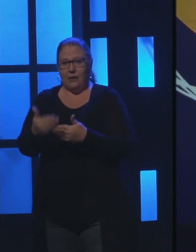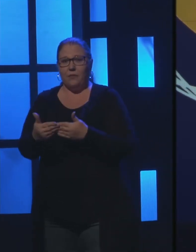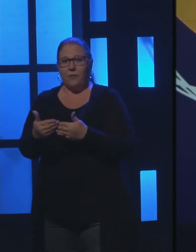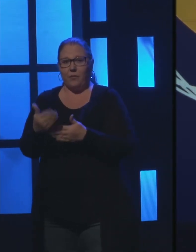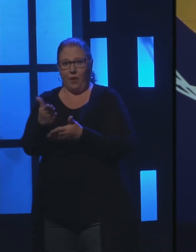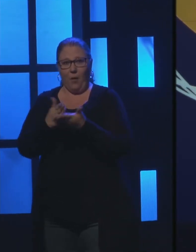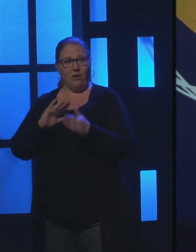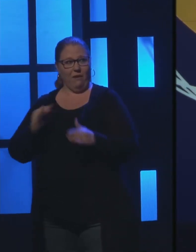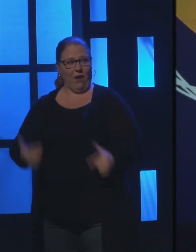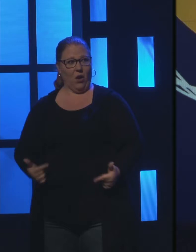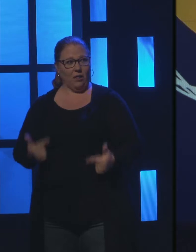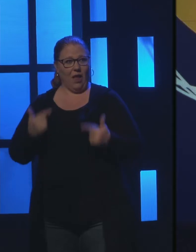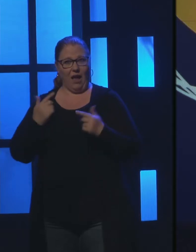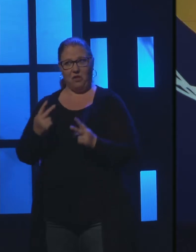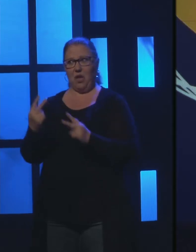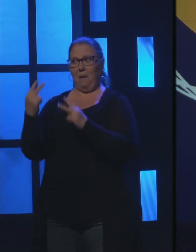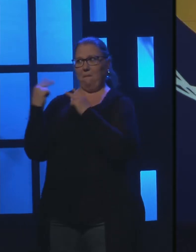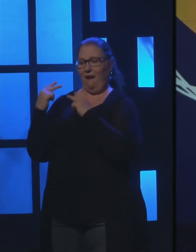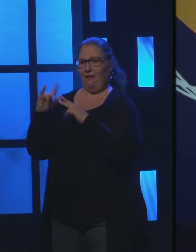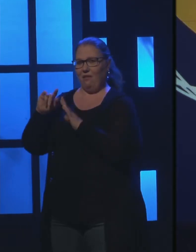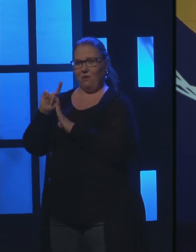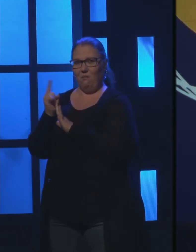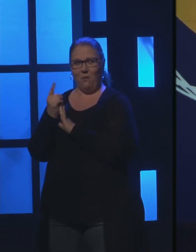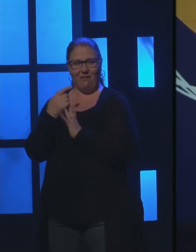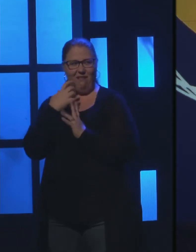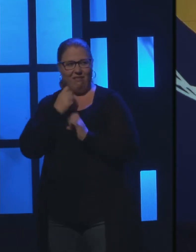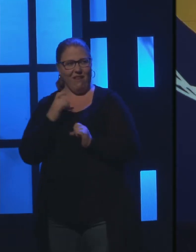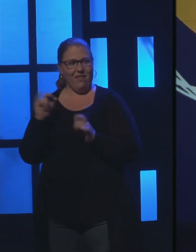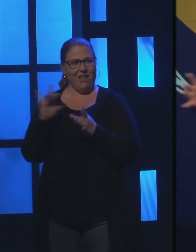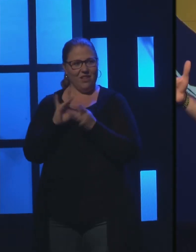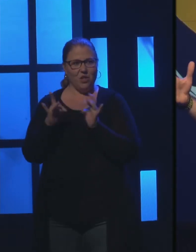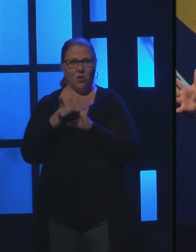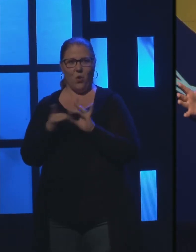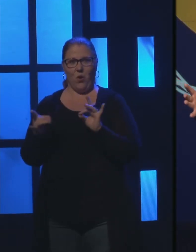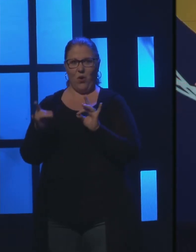our life, looking back at those moments. I love that metaphor